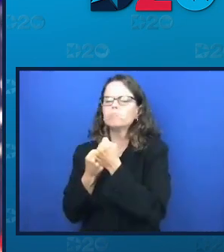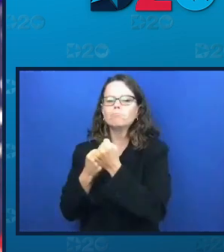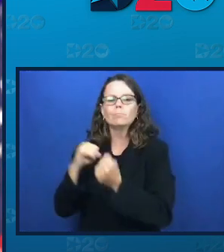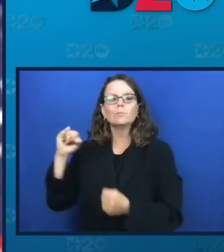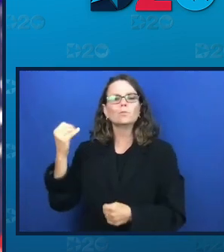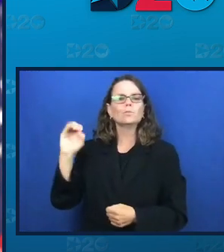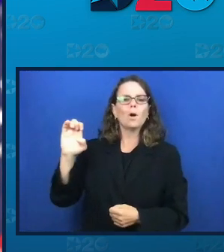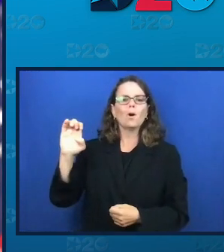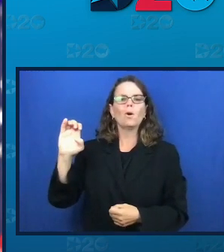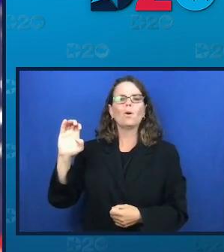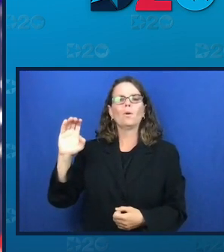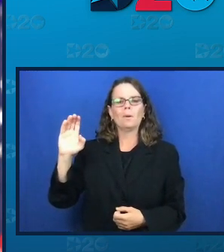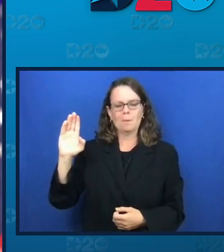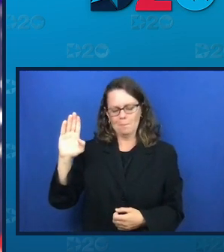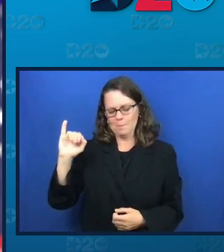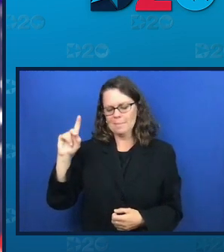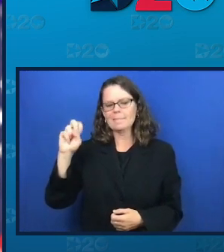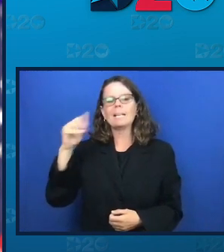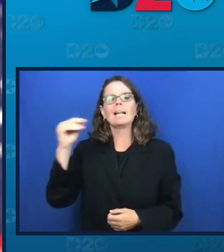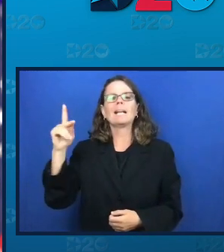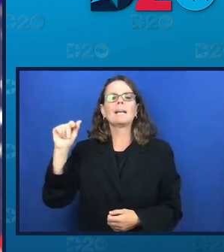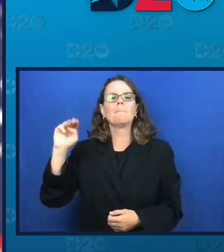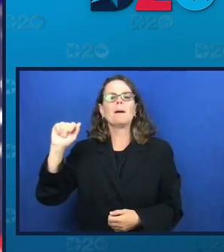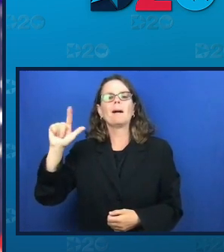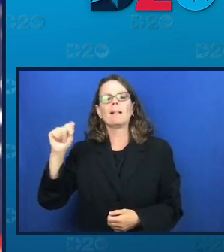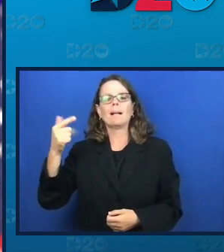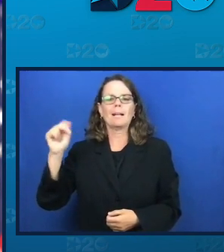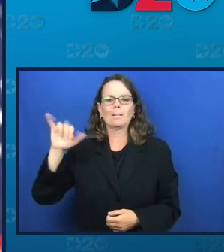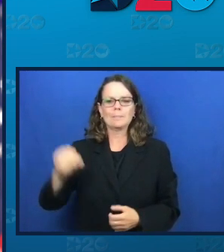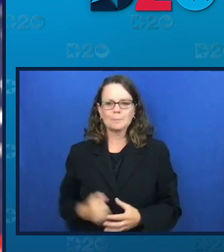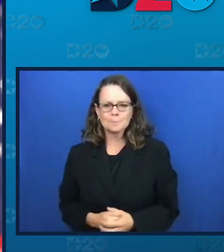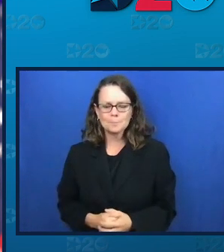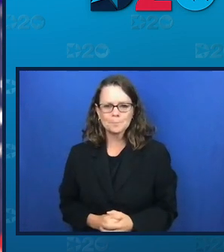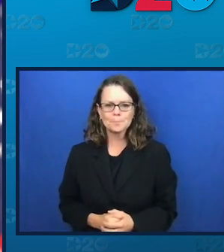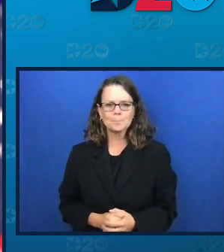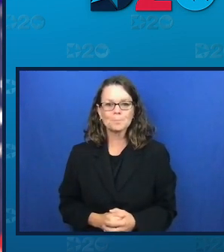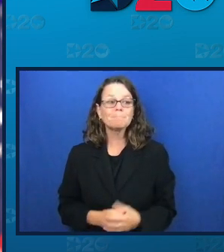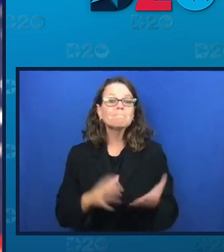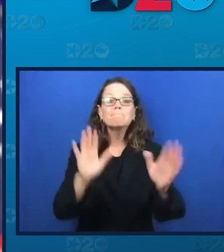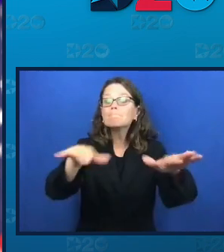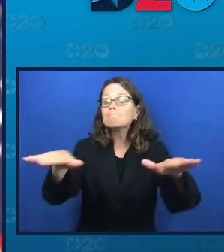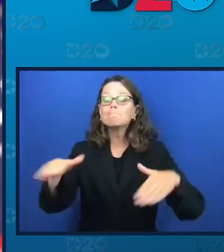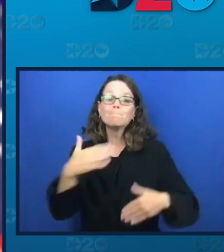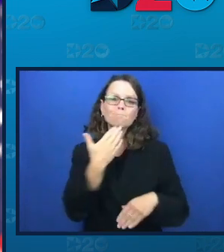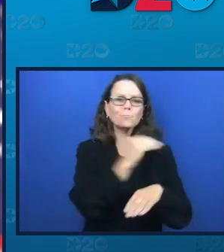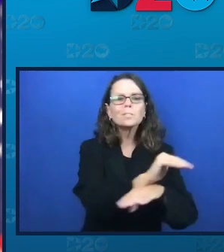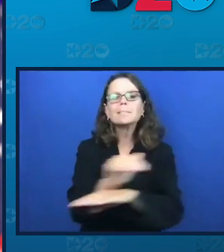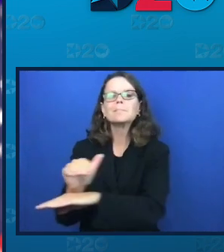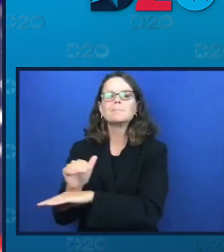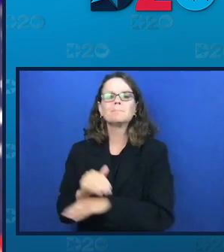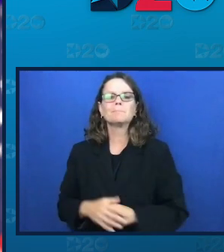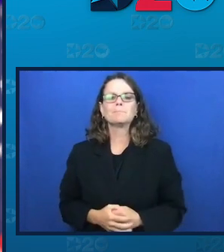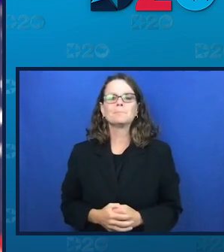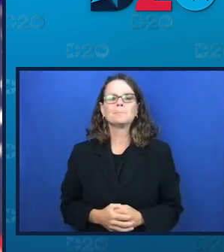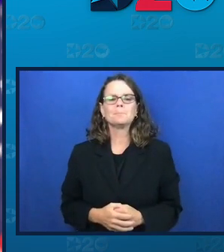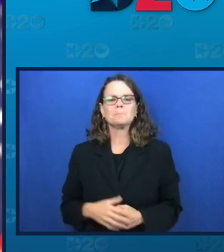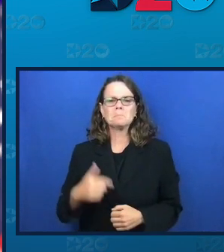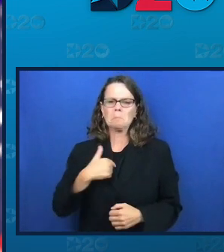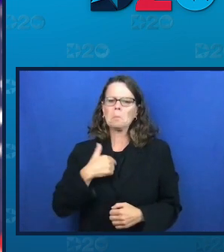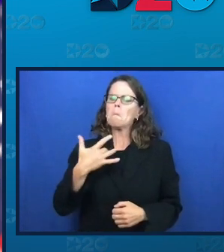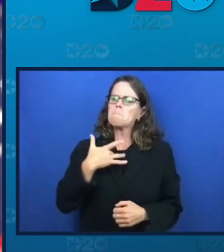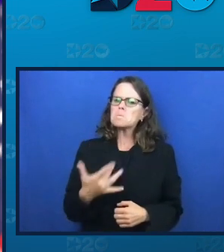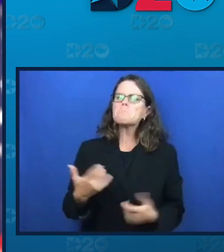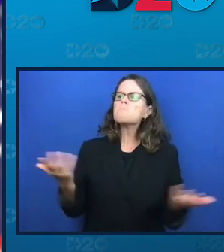Good evening. I've never been much for partisan politics. I've supported Democrats, Republicans, and